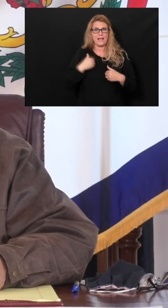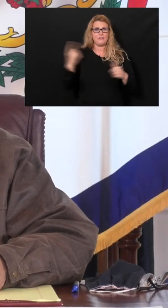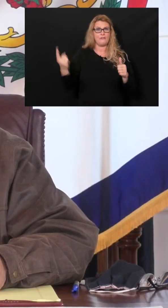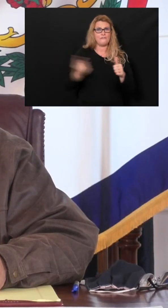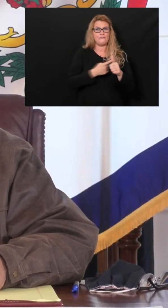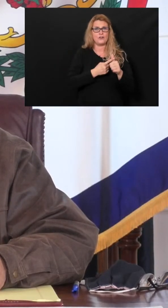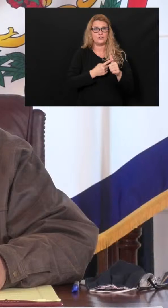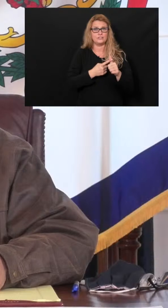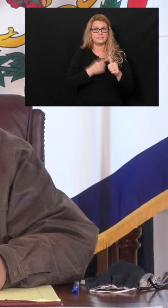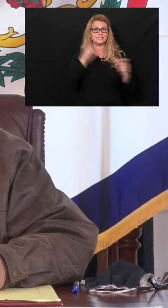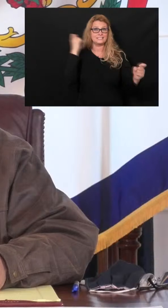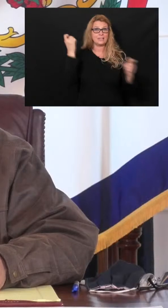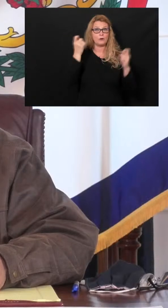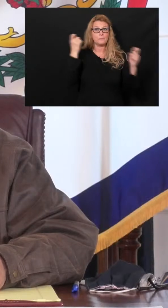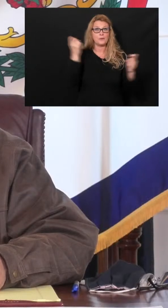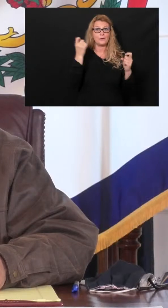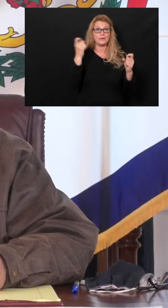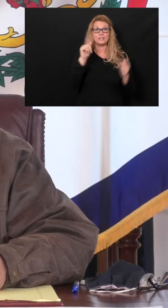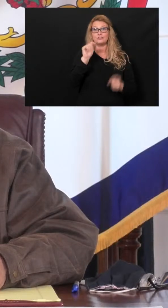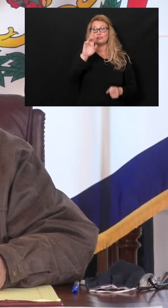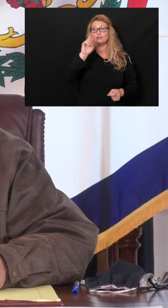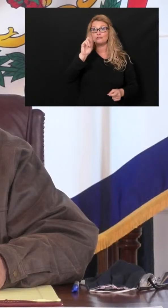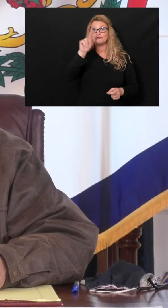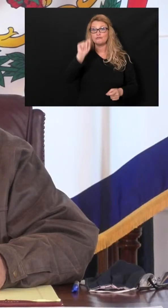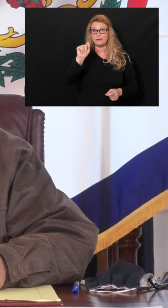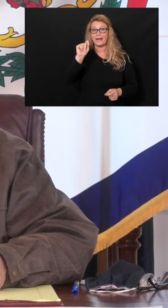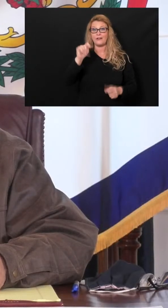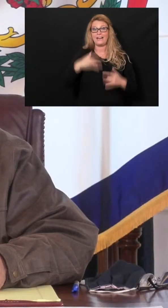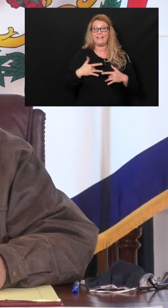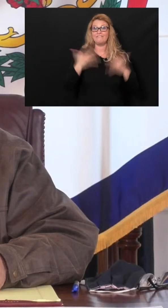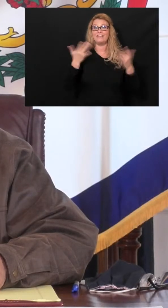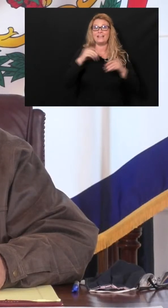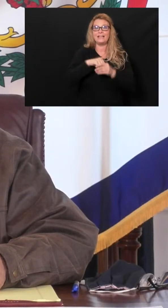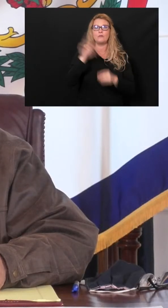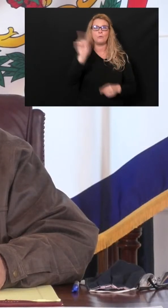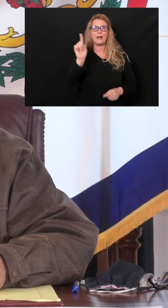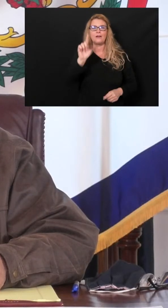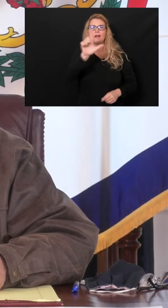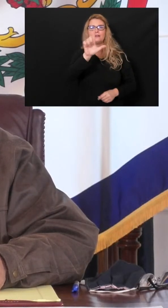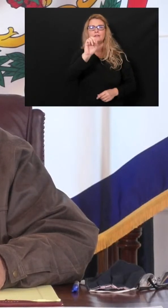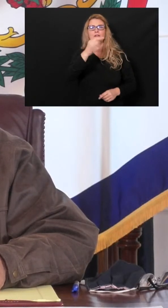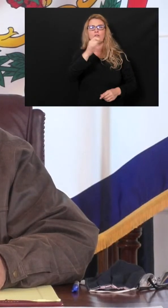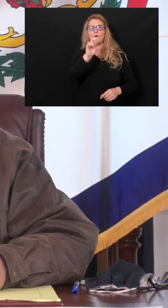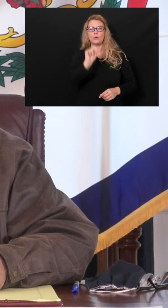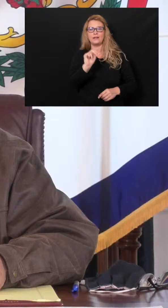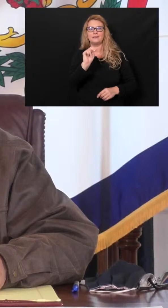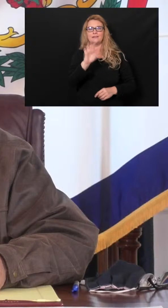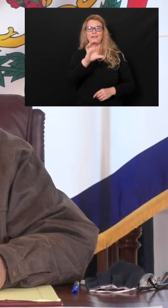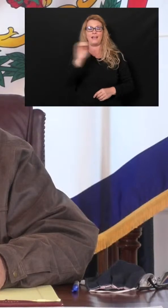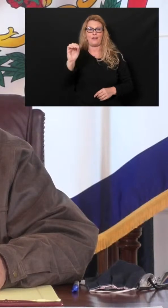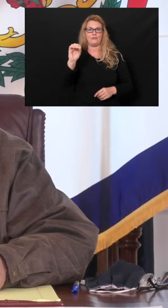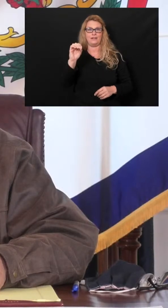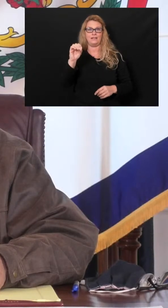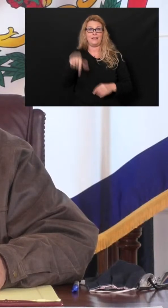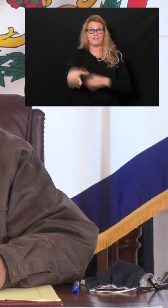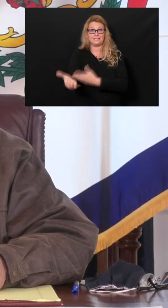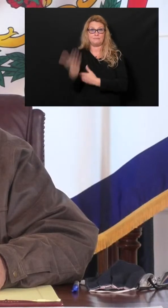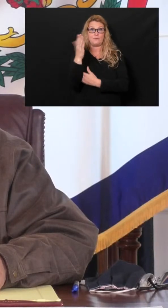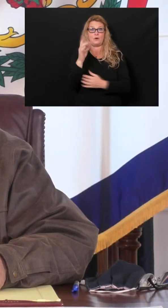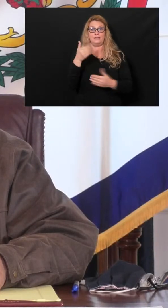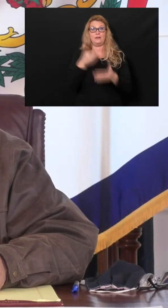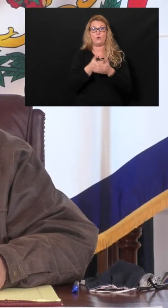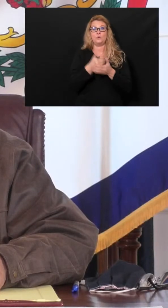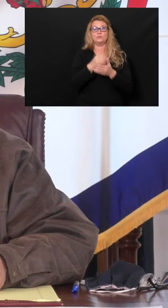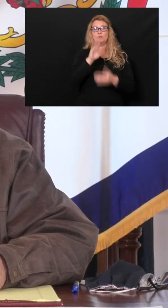ceremonial trout stocking event of the spring in Logan County this morning at Buffalo Creek near